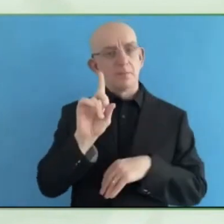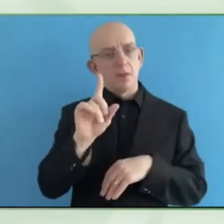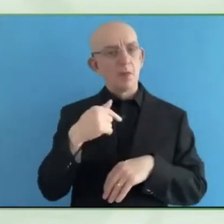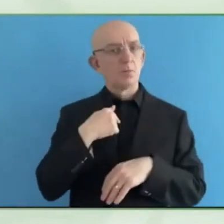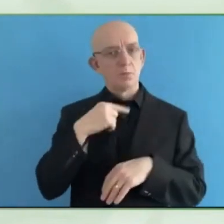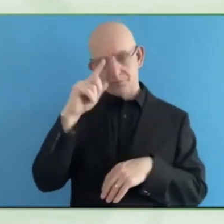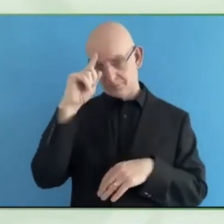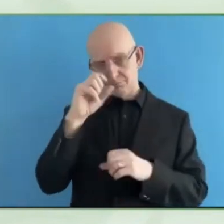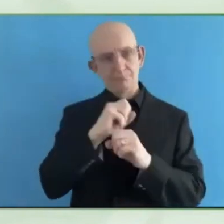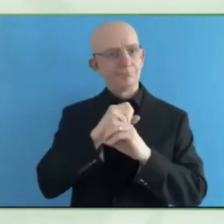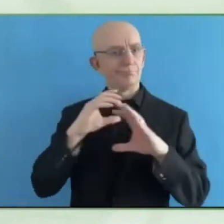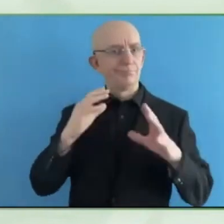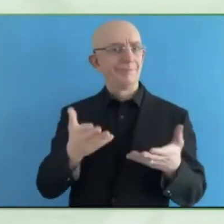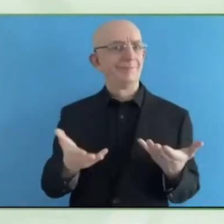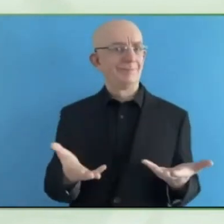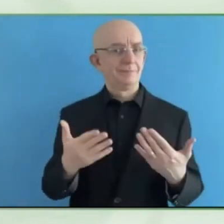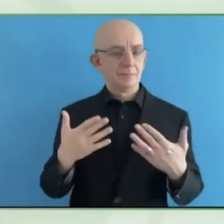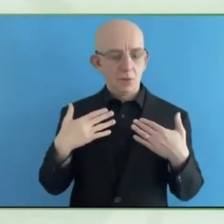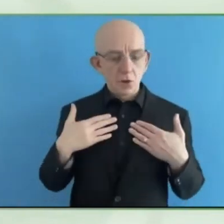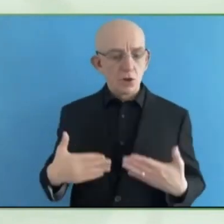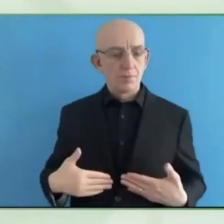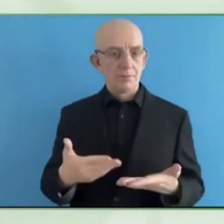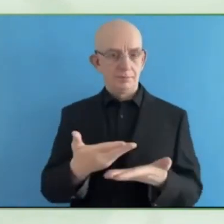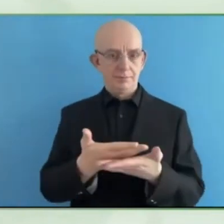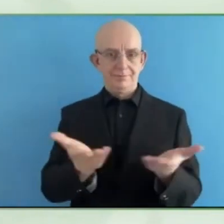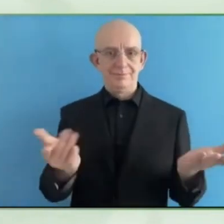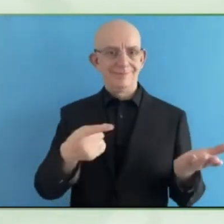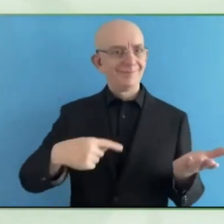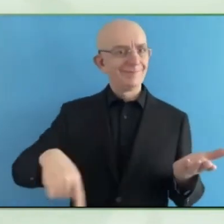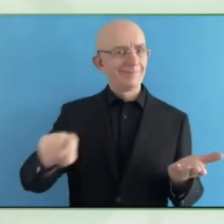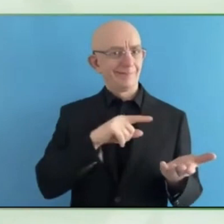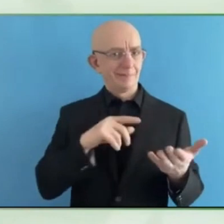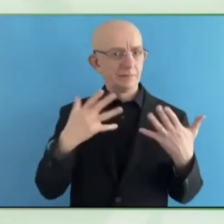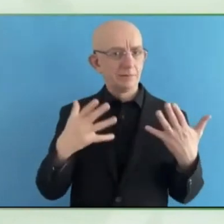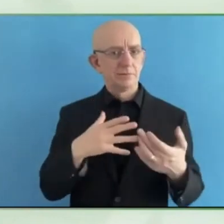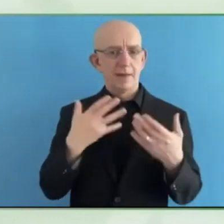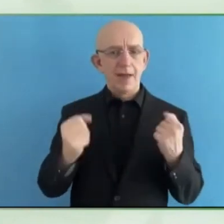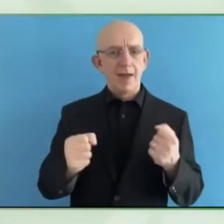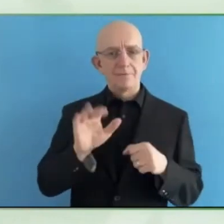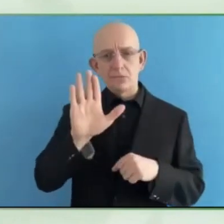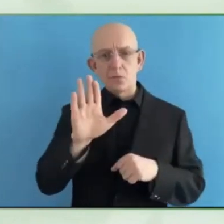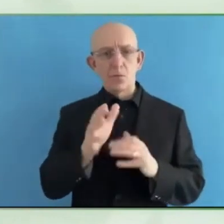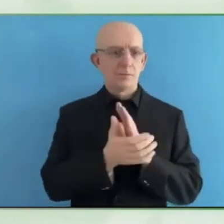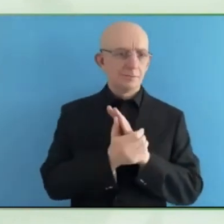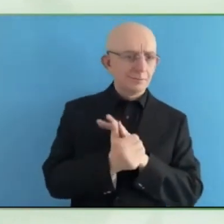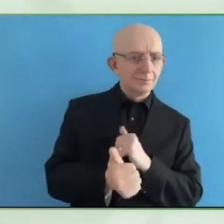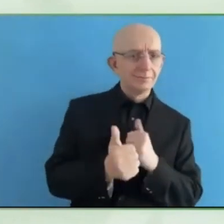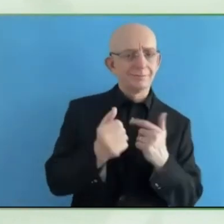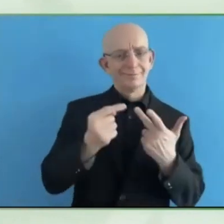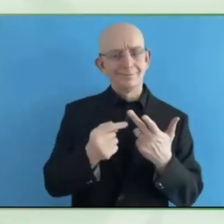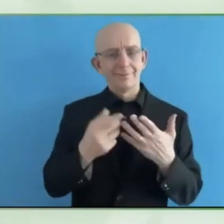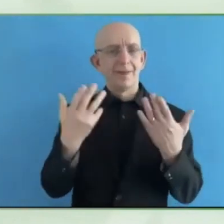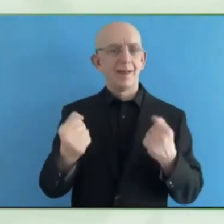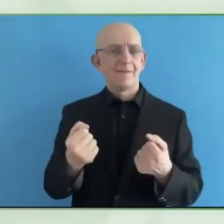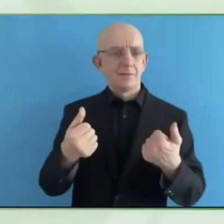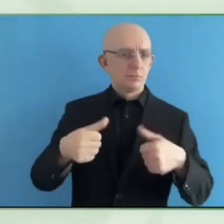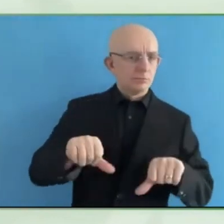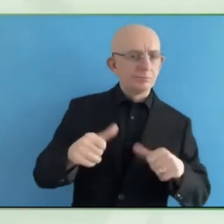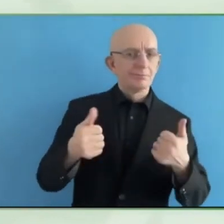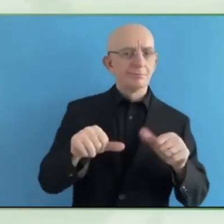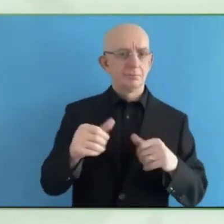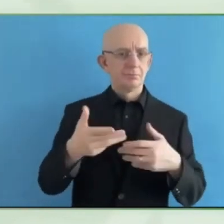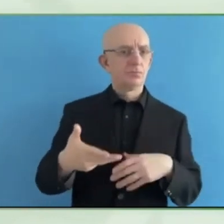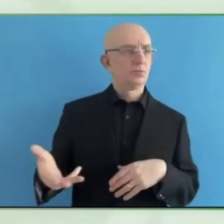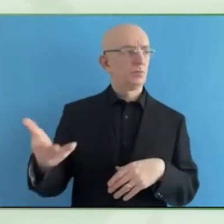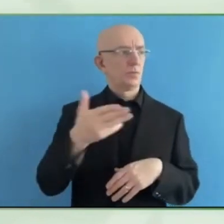create is to build on strength of people and to help people to build their career